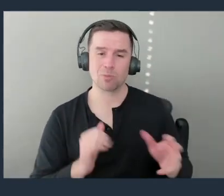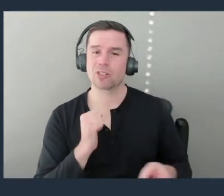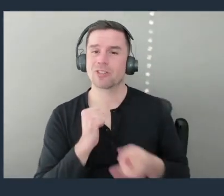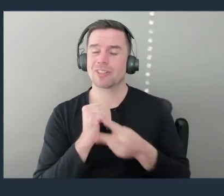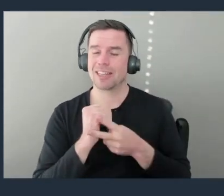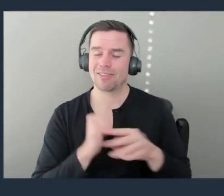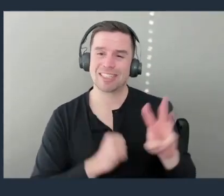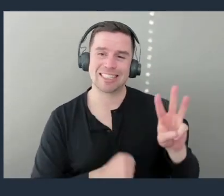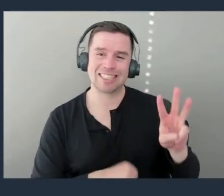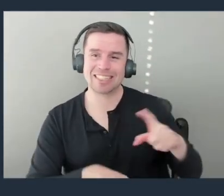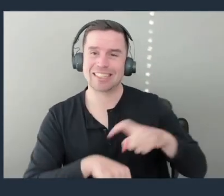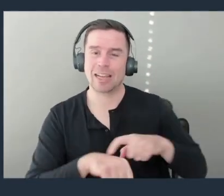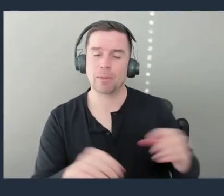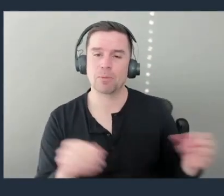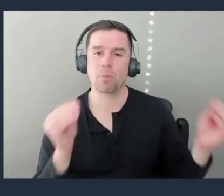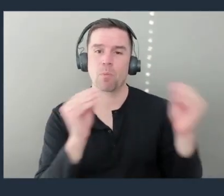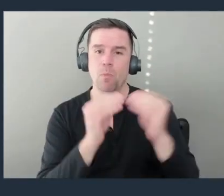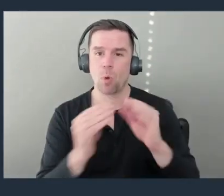Storage Lens Advanced.